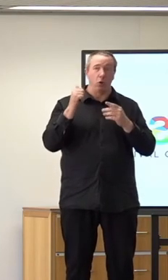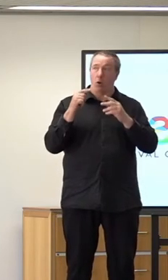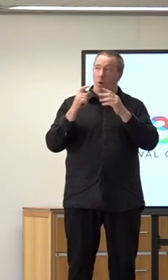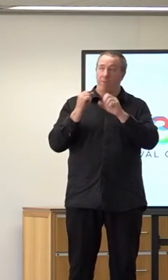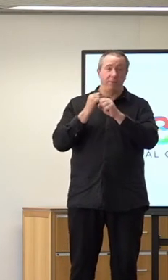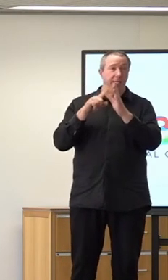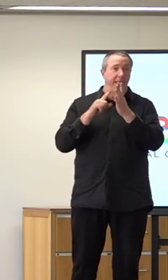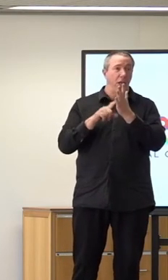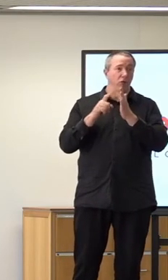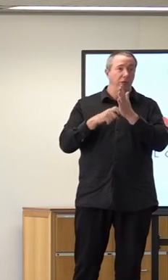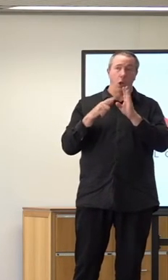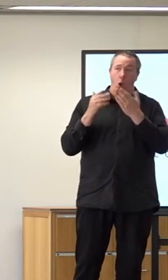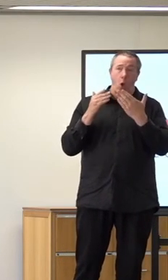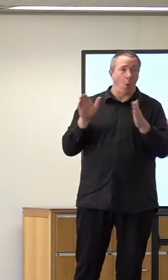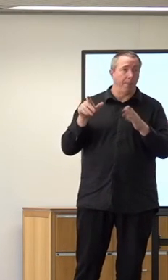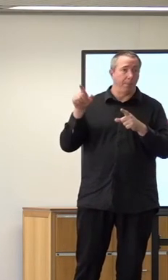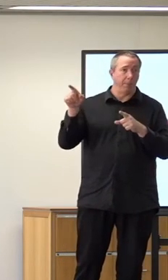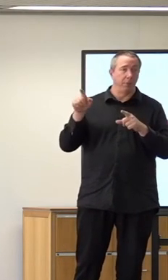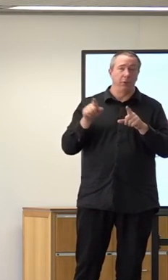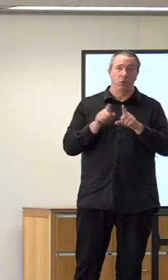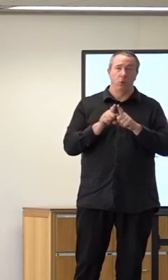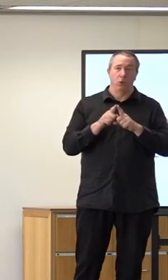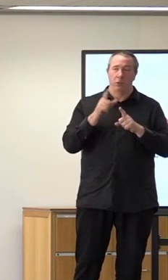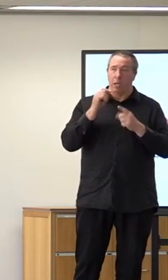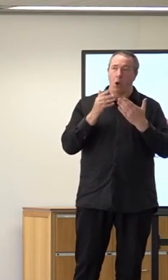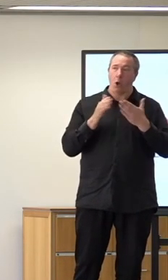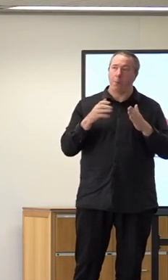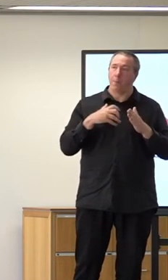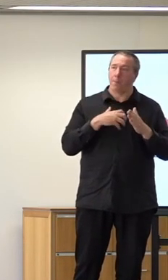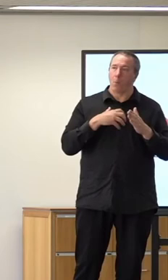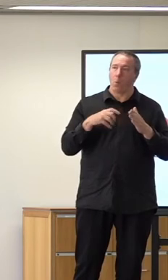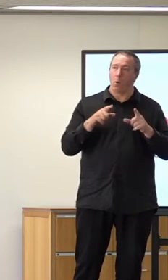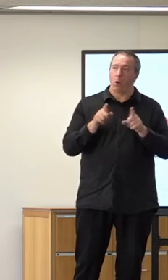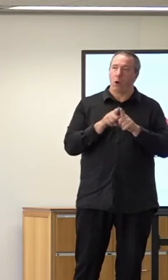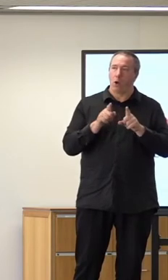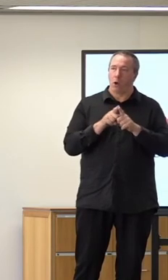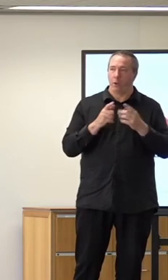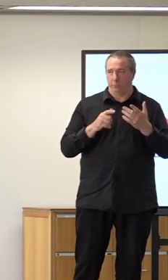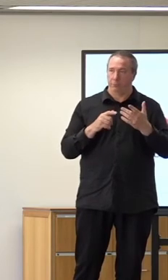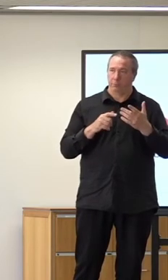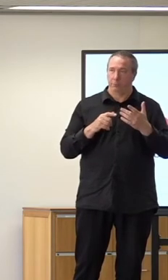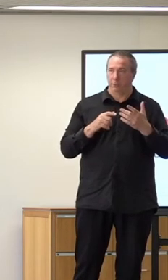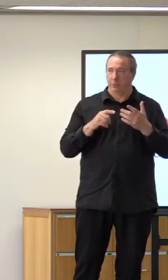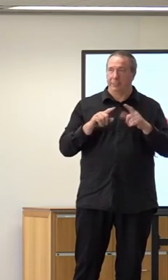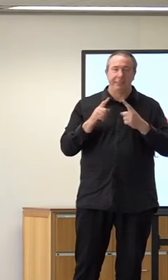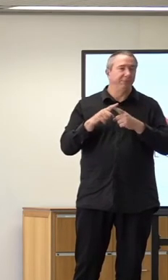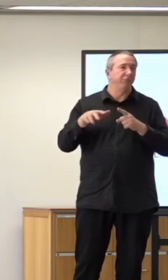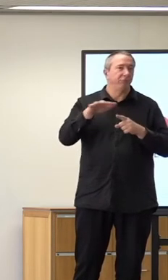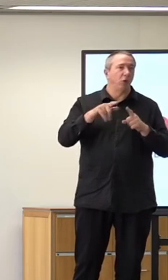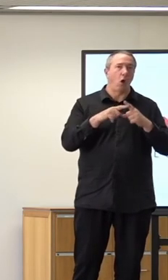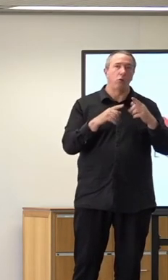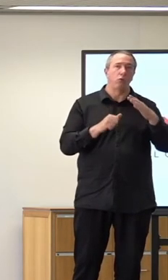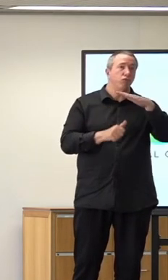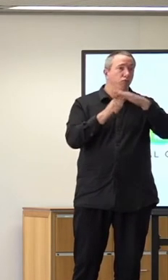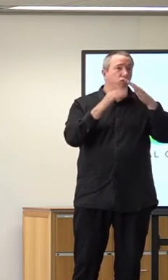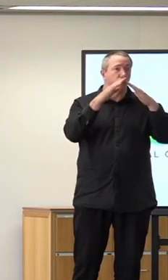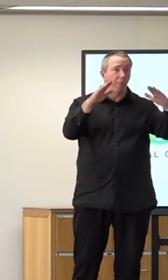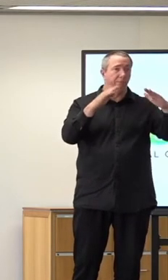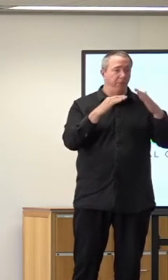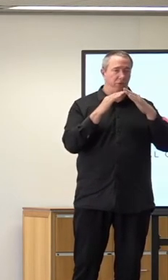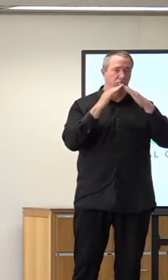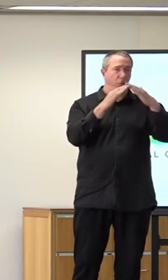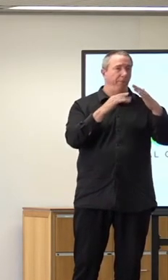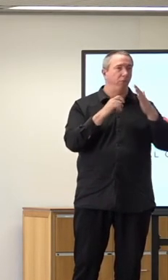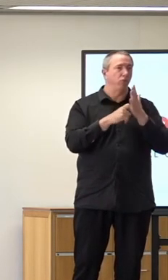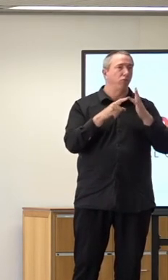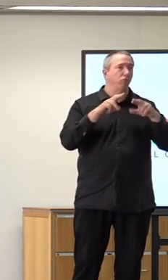up more of the police courts as well for spaces, the rooftop, as well as